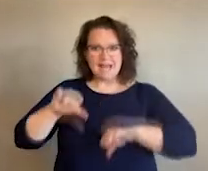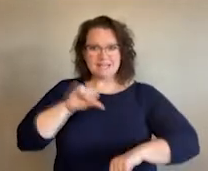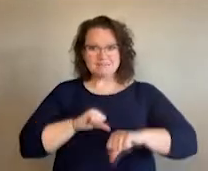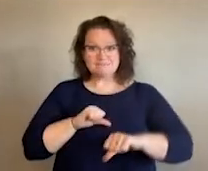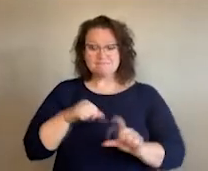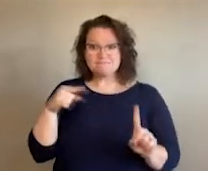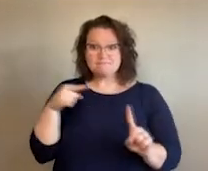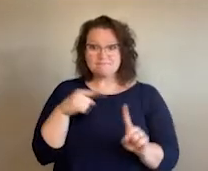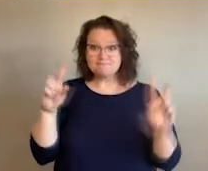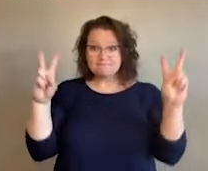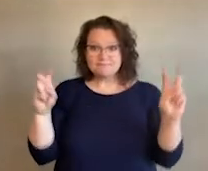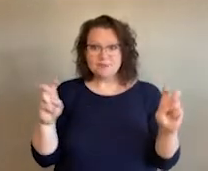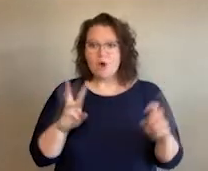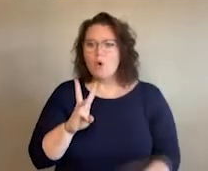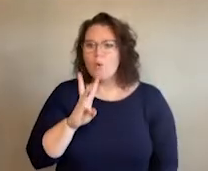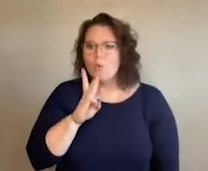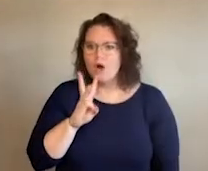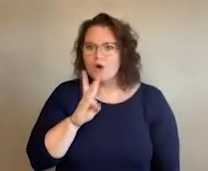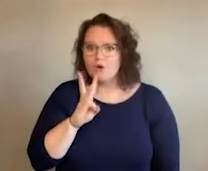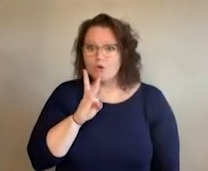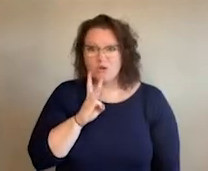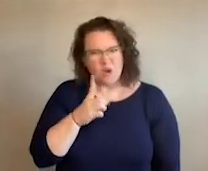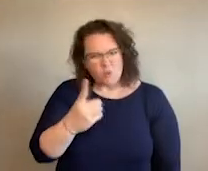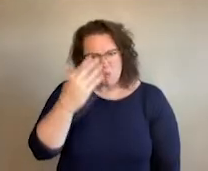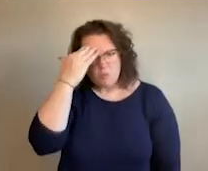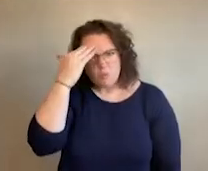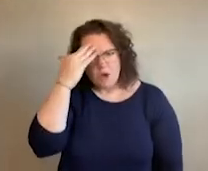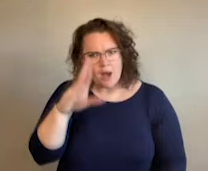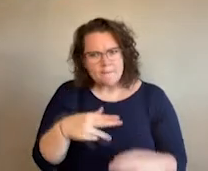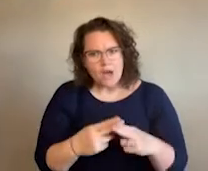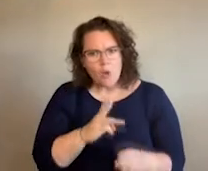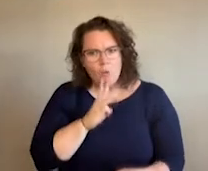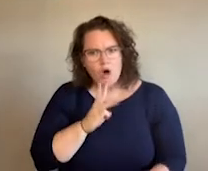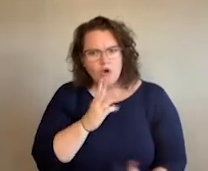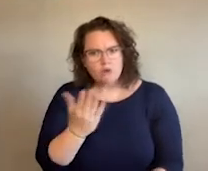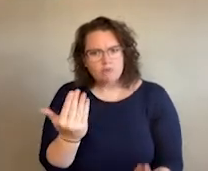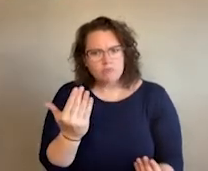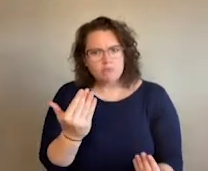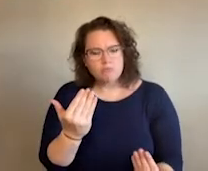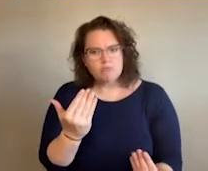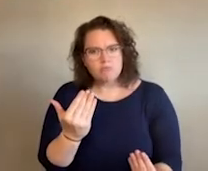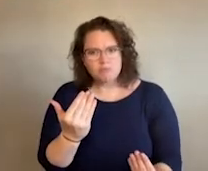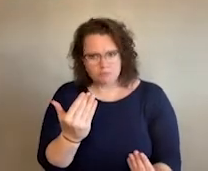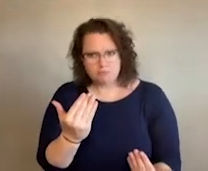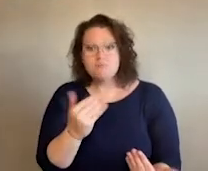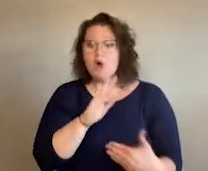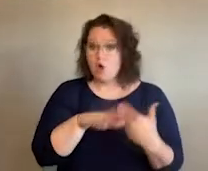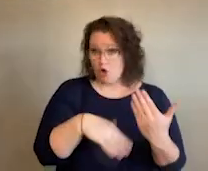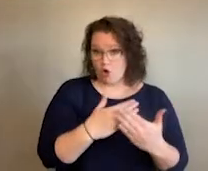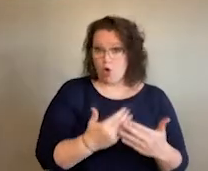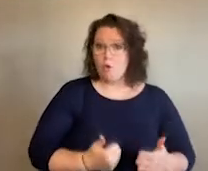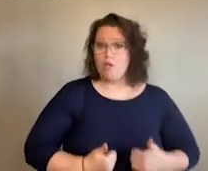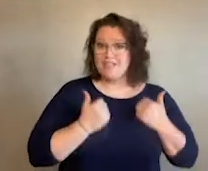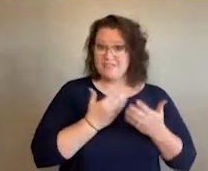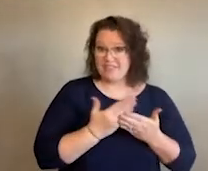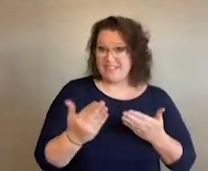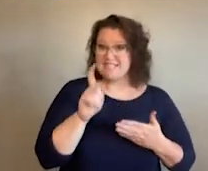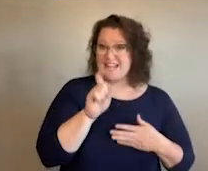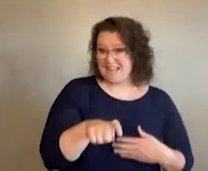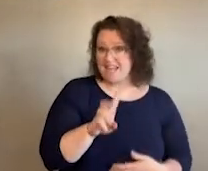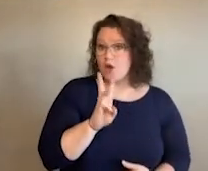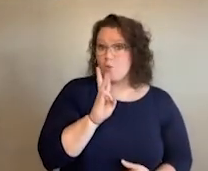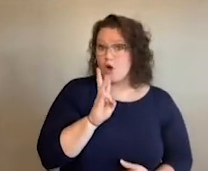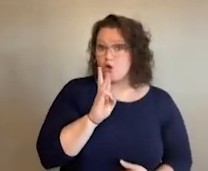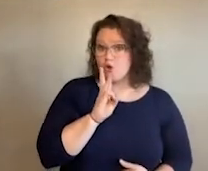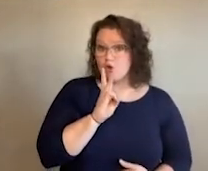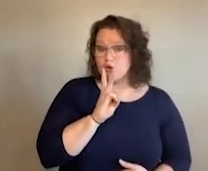water. Can you tell me a few things about water? Yes, all living things need water. Water is